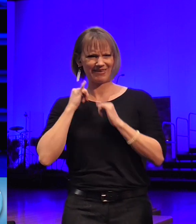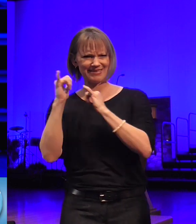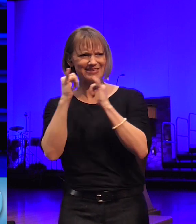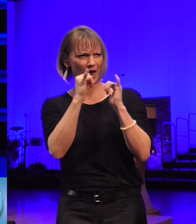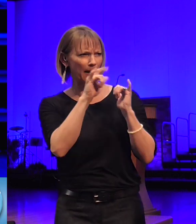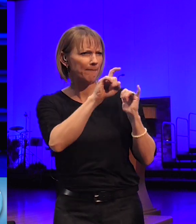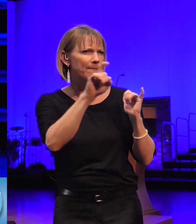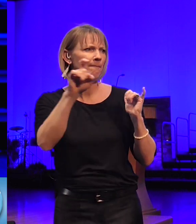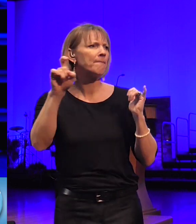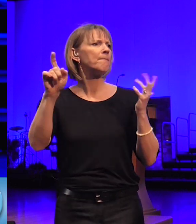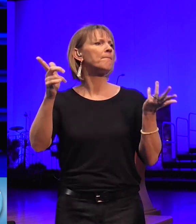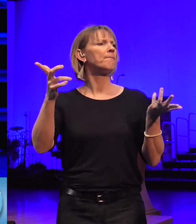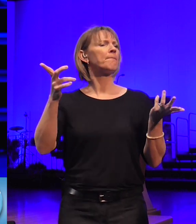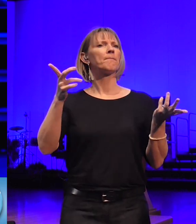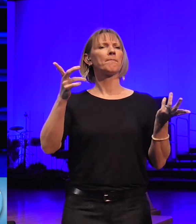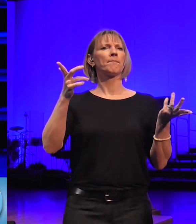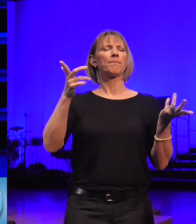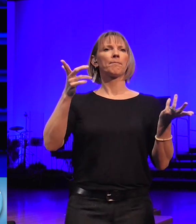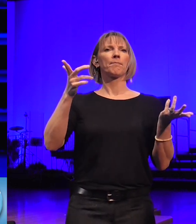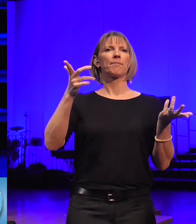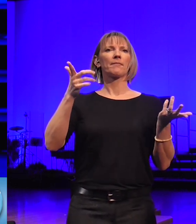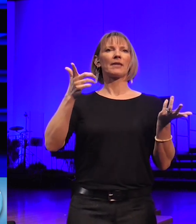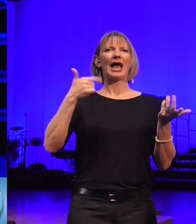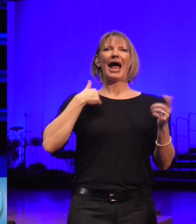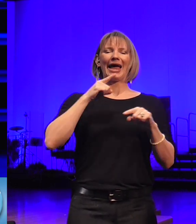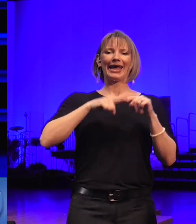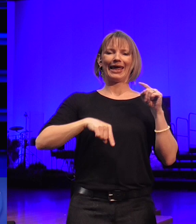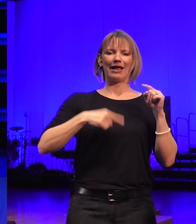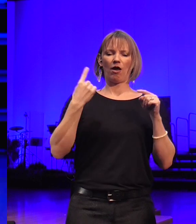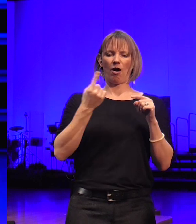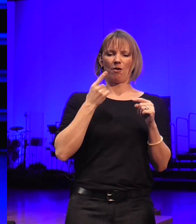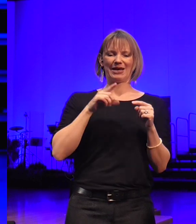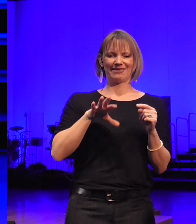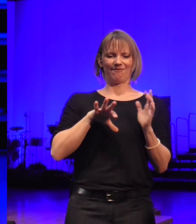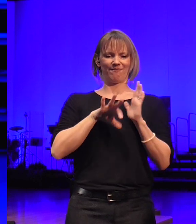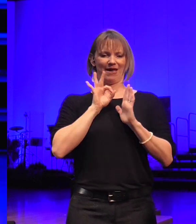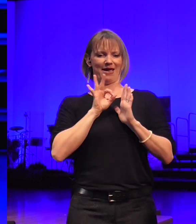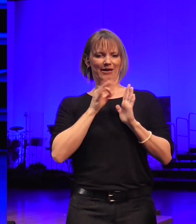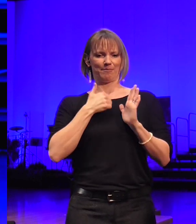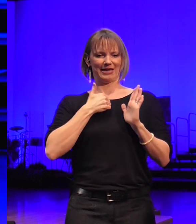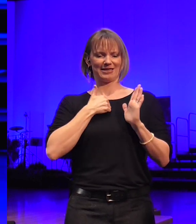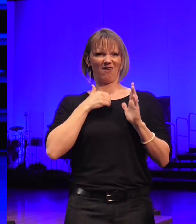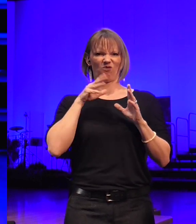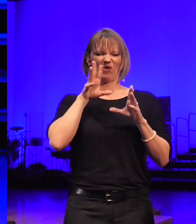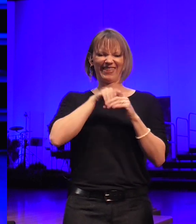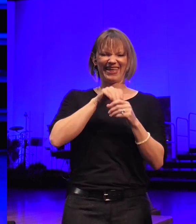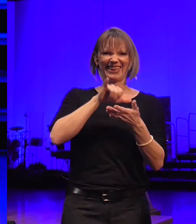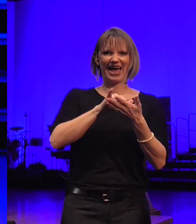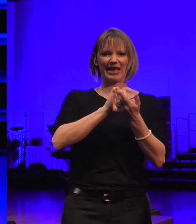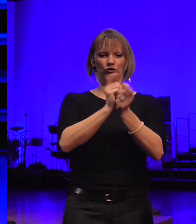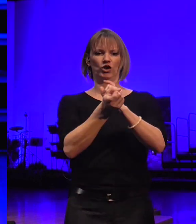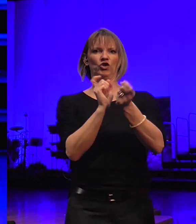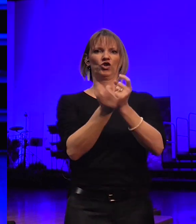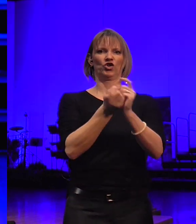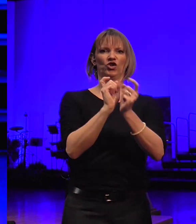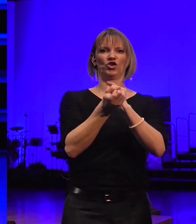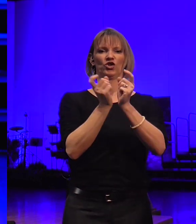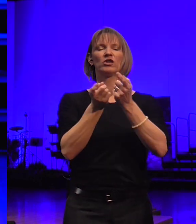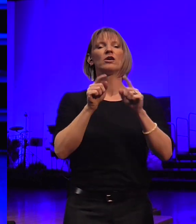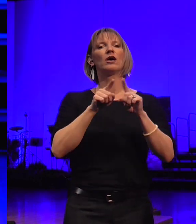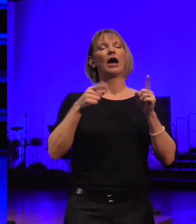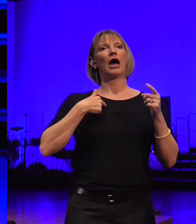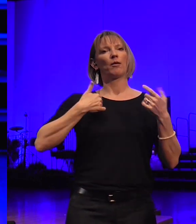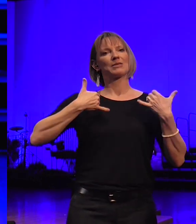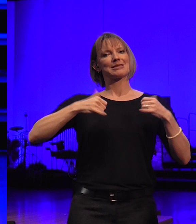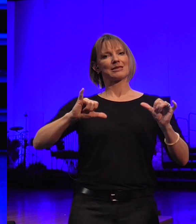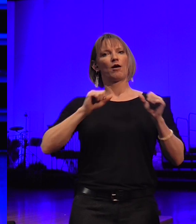And so although I've never been able to quite locate myself in the flux because it's always changing, I have been